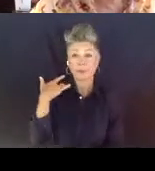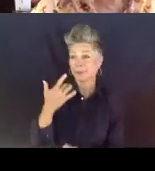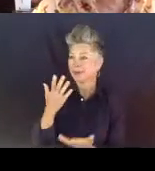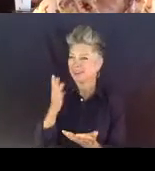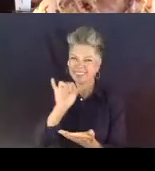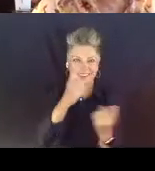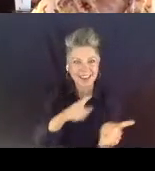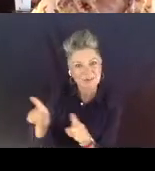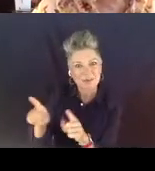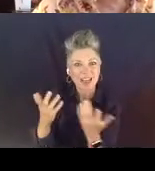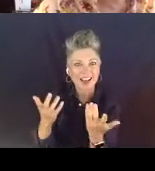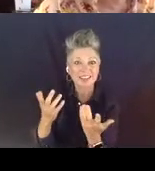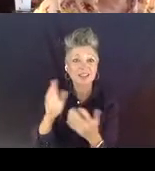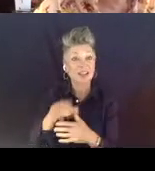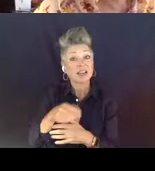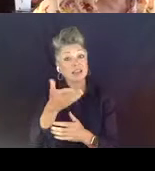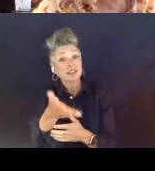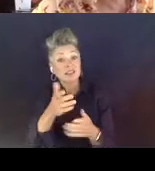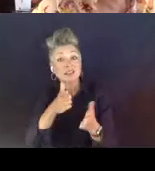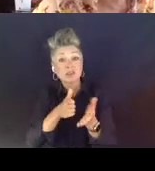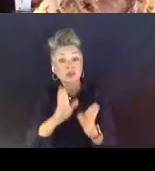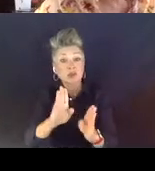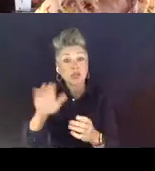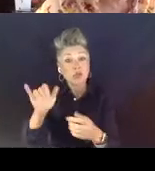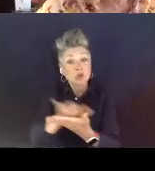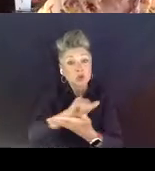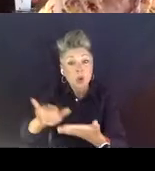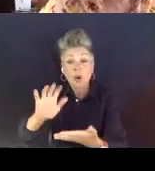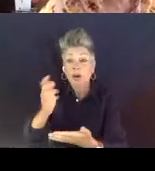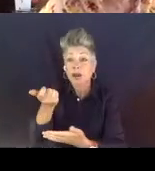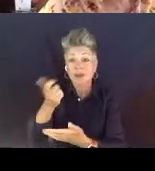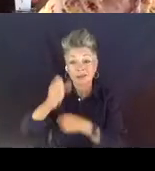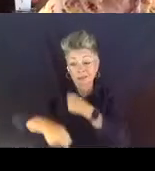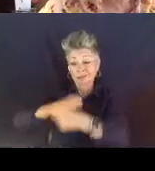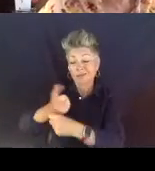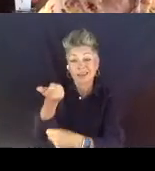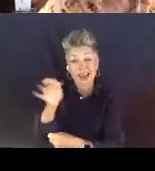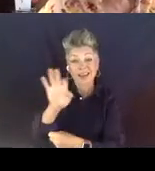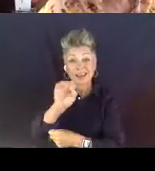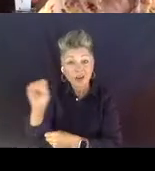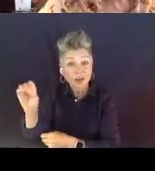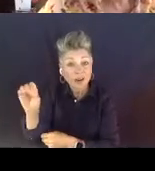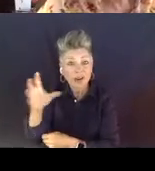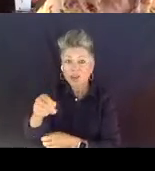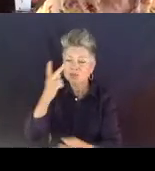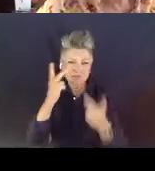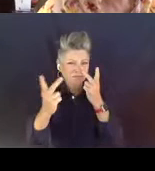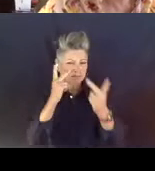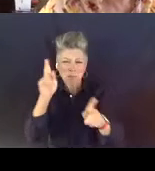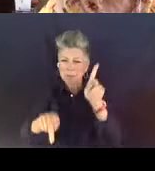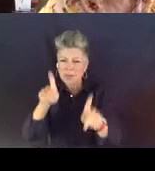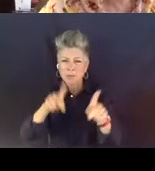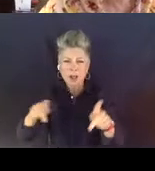New York, circa 1900s. You see a lot of people on the streets and the sidewalks. However,